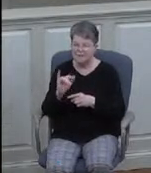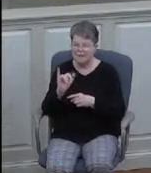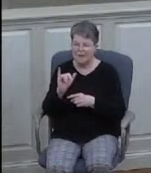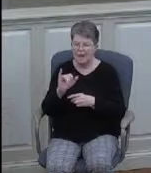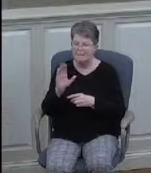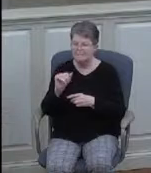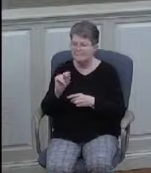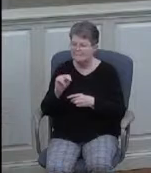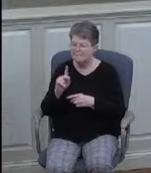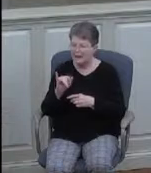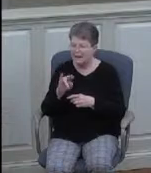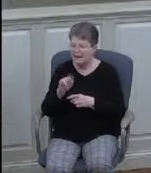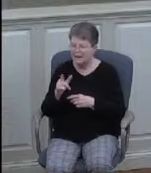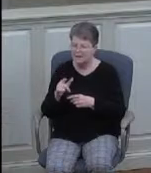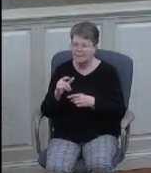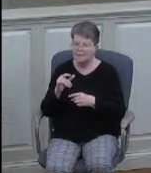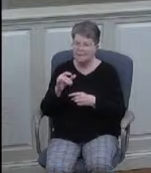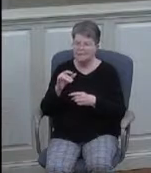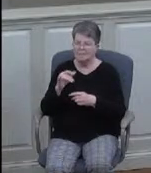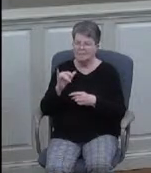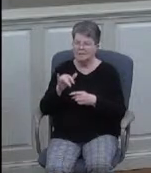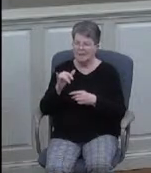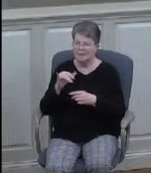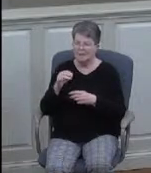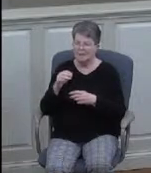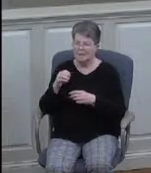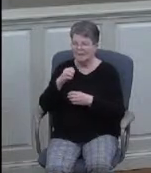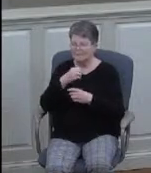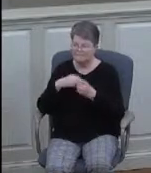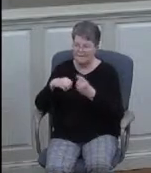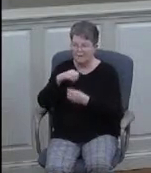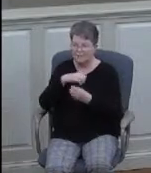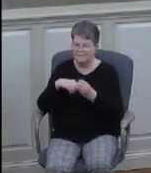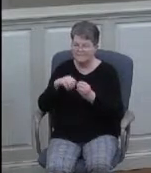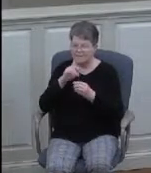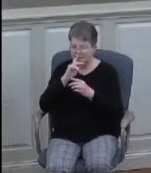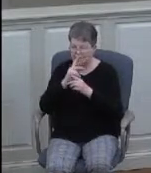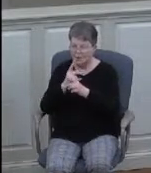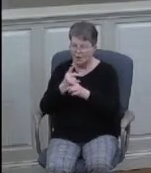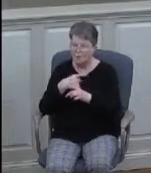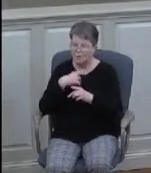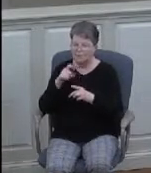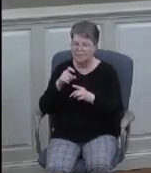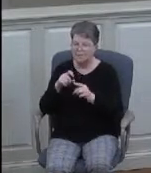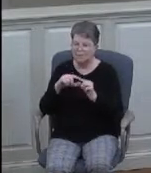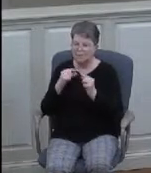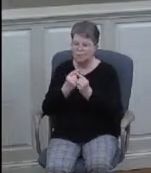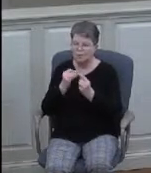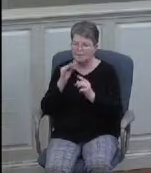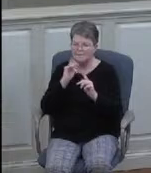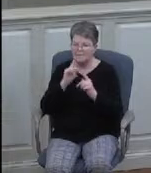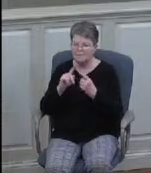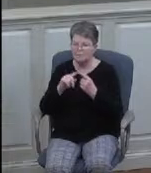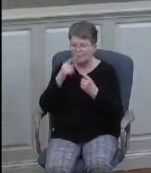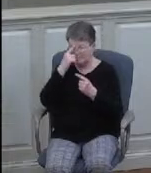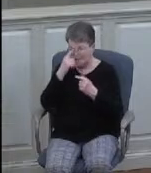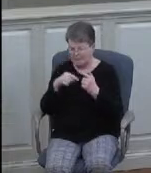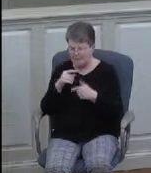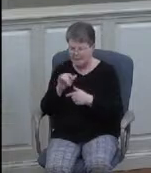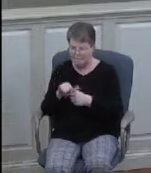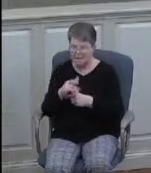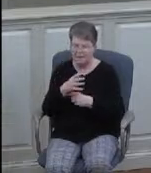So if we get into a revolving loan fund scenario, then we'll need to assemble a group of people to help think about that, and then ultimately we'll need